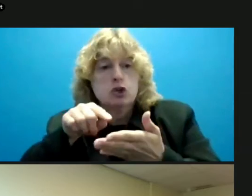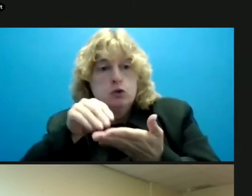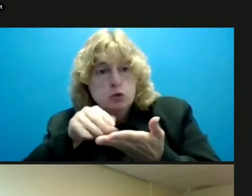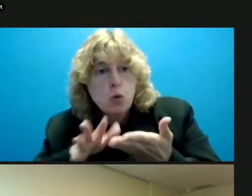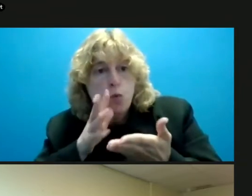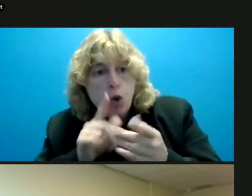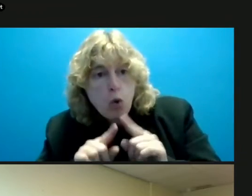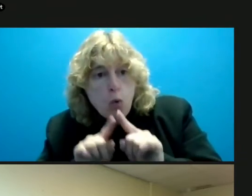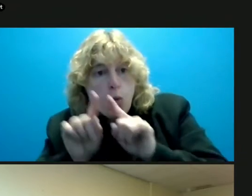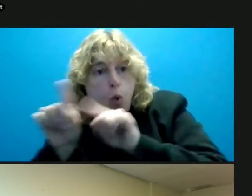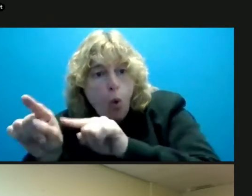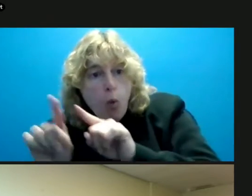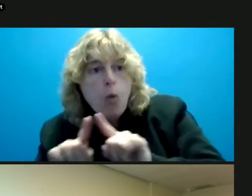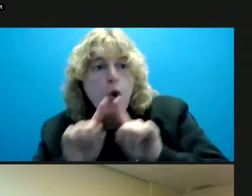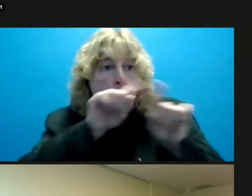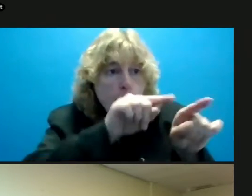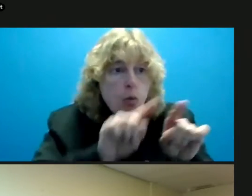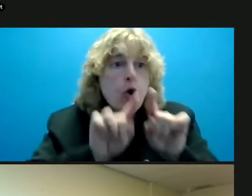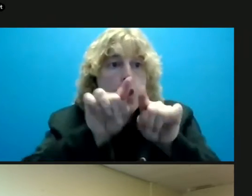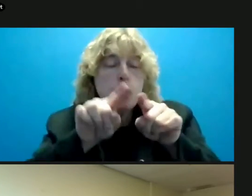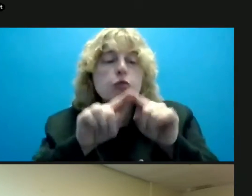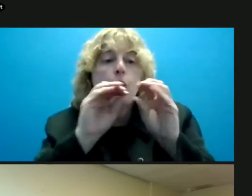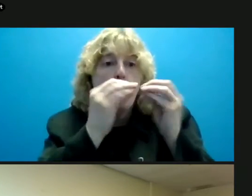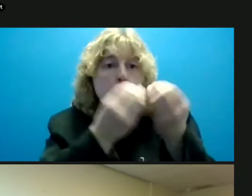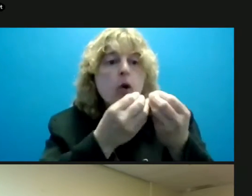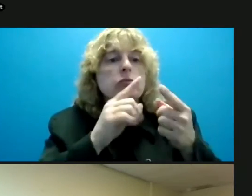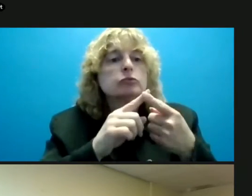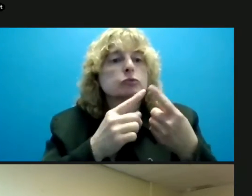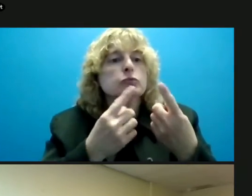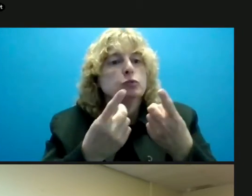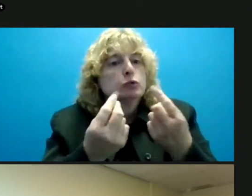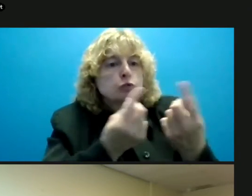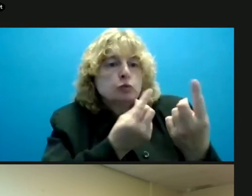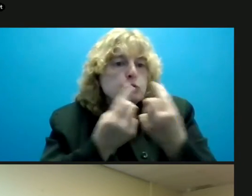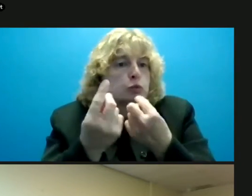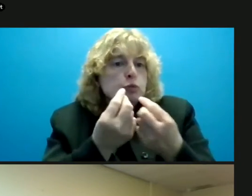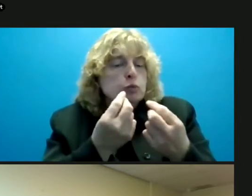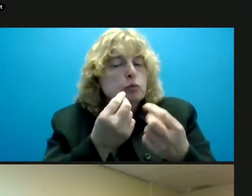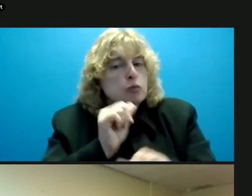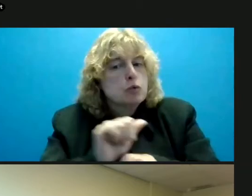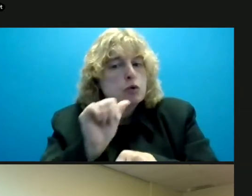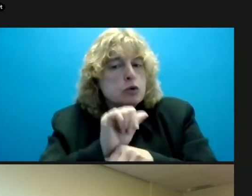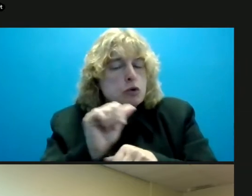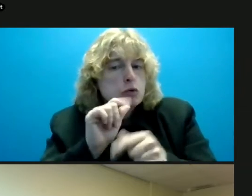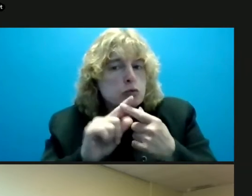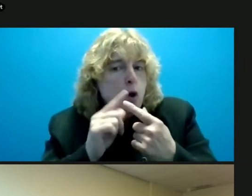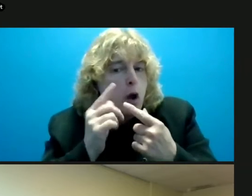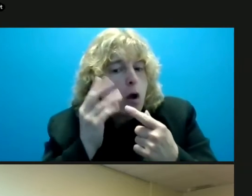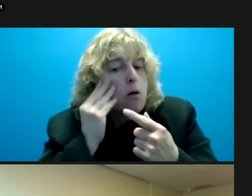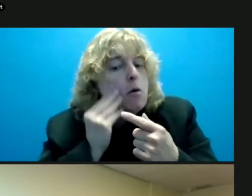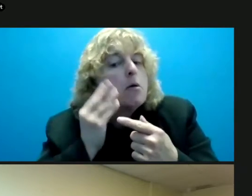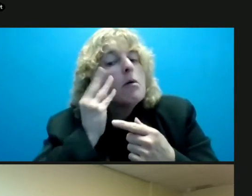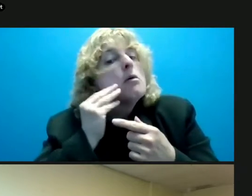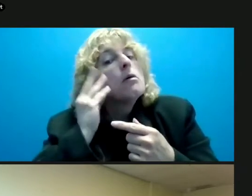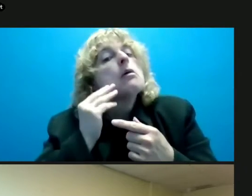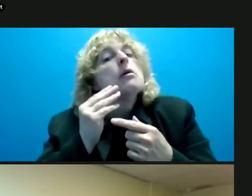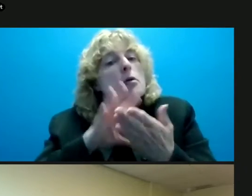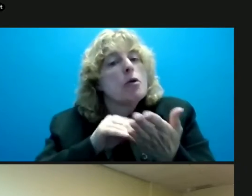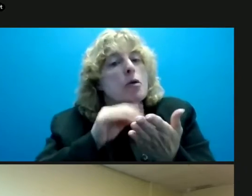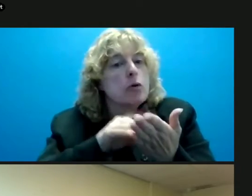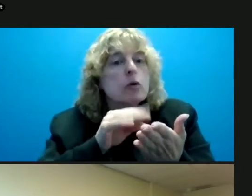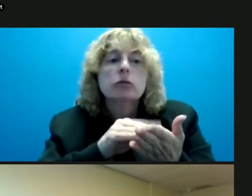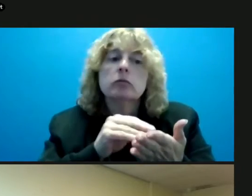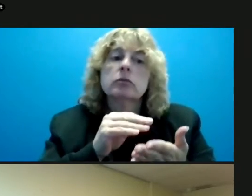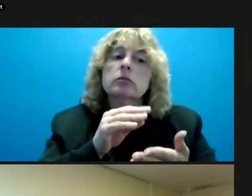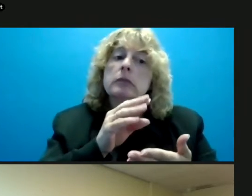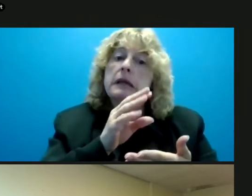do some of that work. So, you know, when we think about just, and I think one of the really big ones that I go back to the capital piece, because